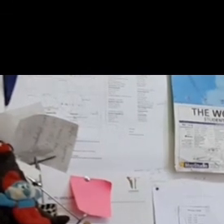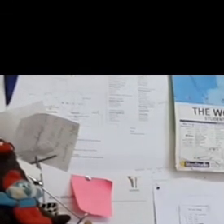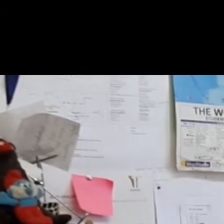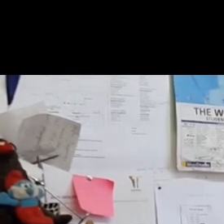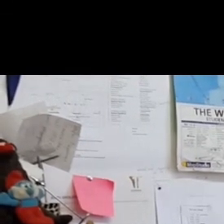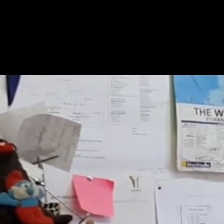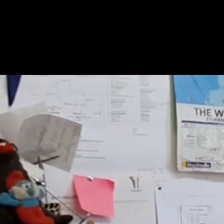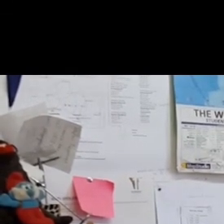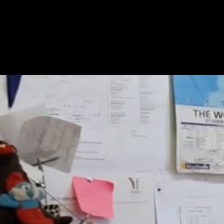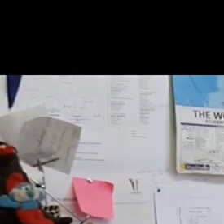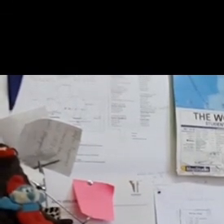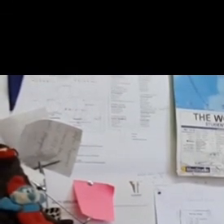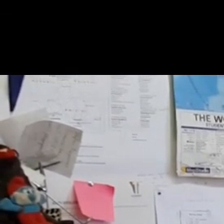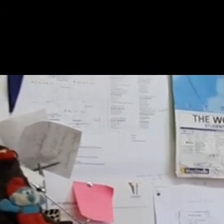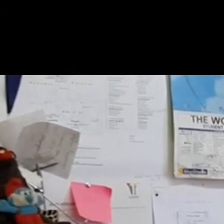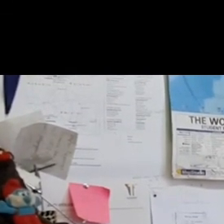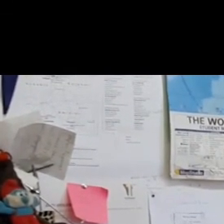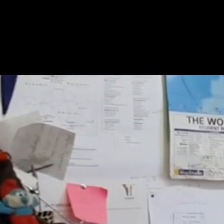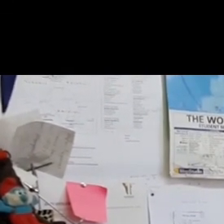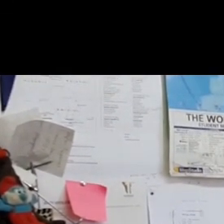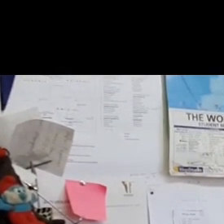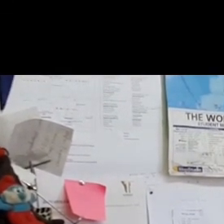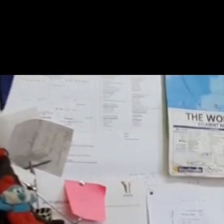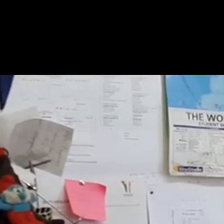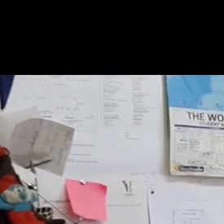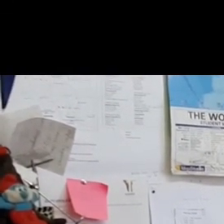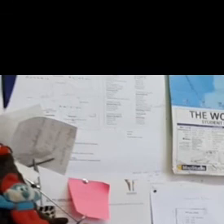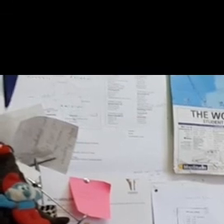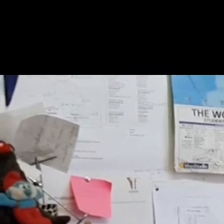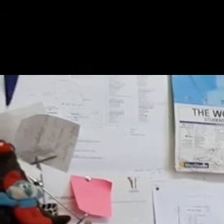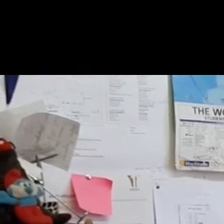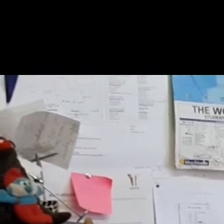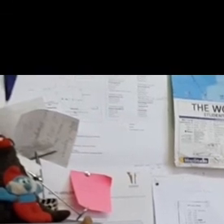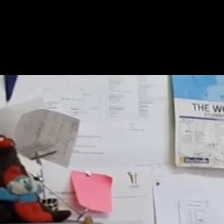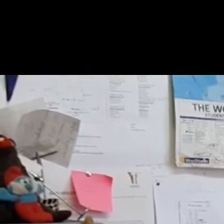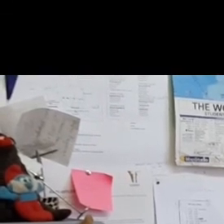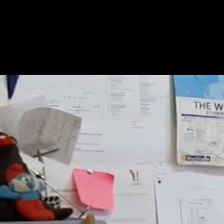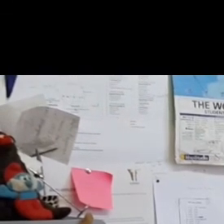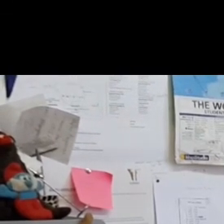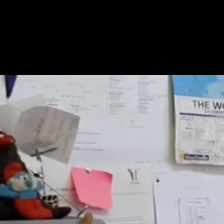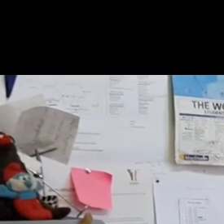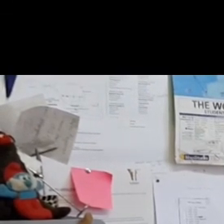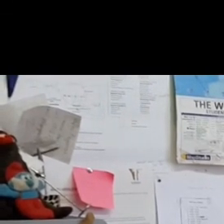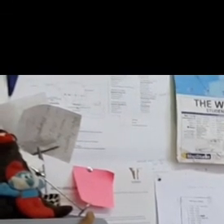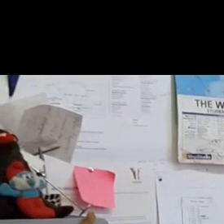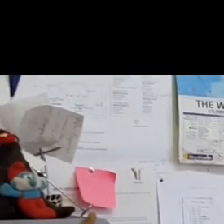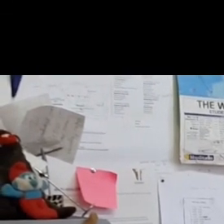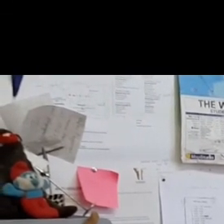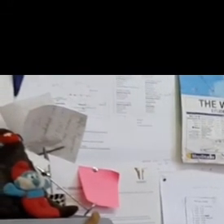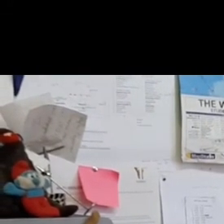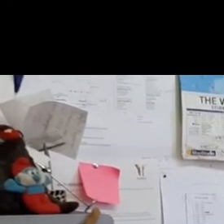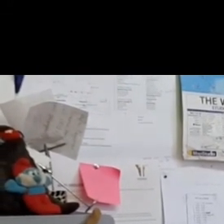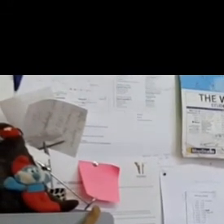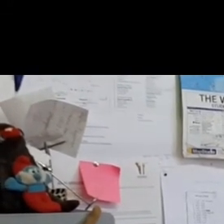week's, if it is week 3 next week, for example, then week 2's answers must come in